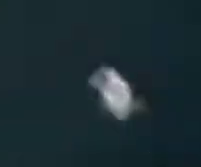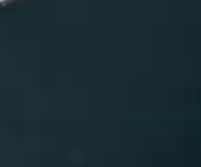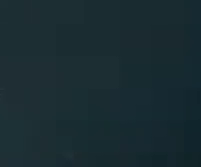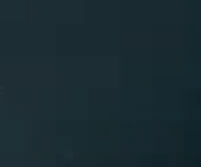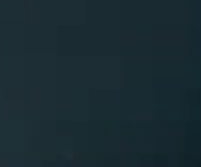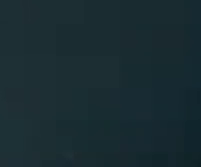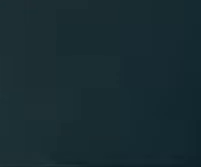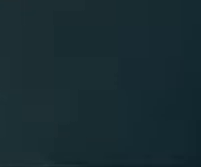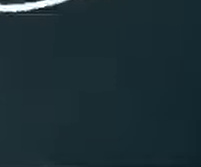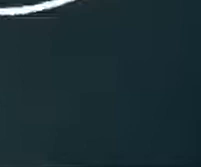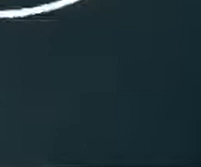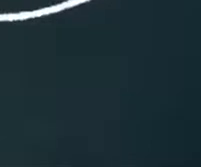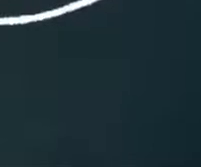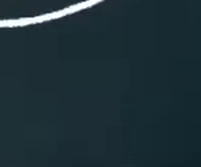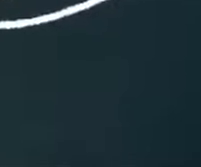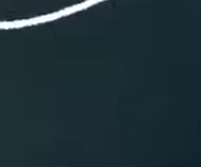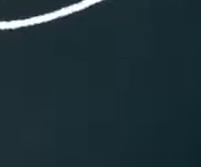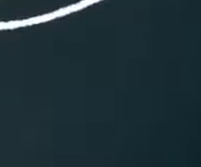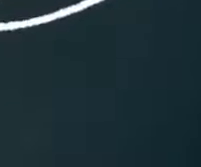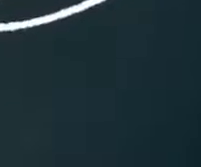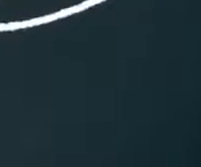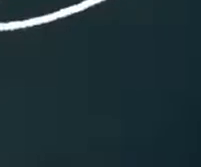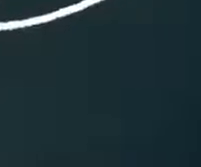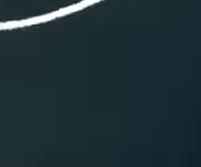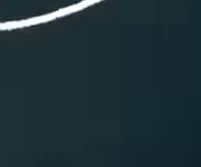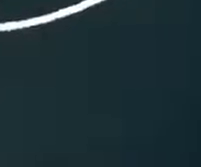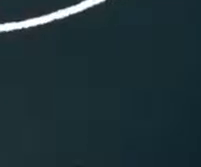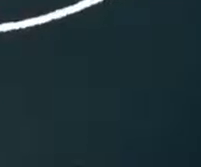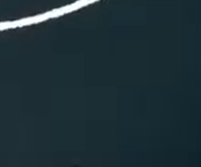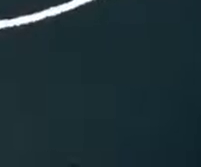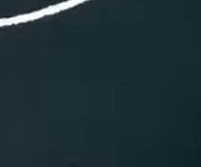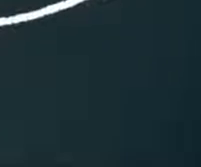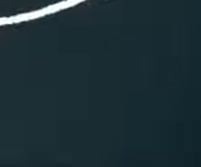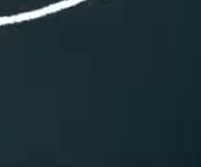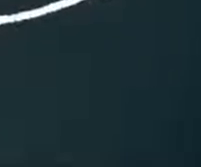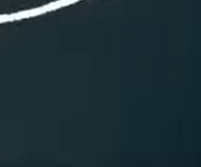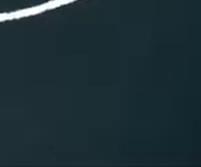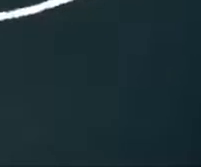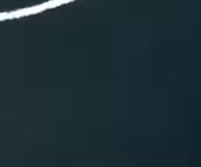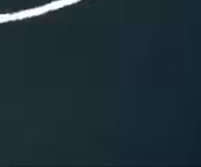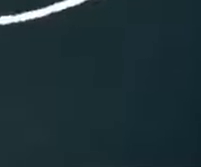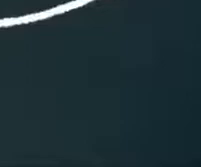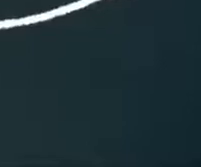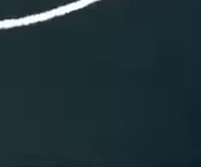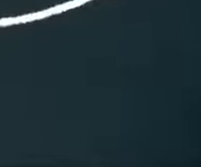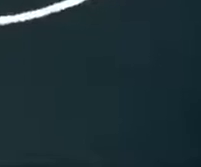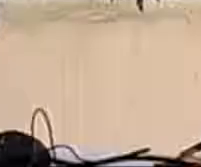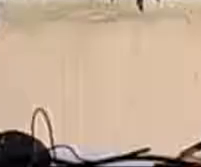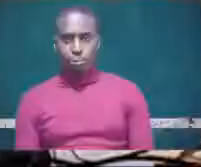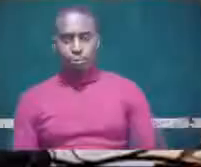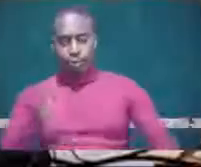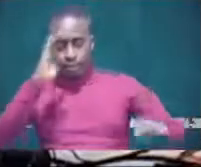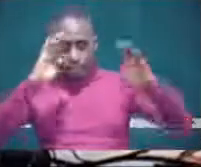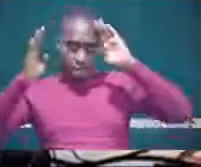Welcome to Study Time, a televised home learning program produced by Rwanda Education Board.